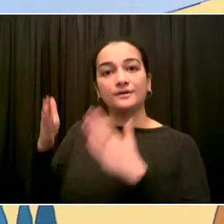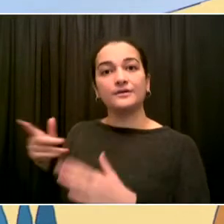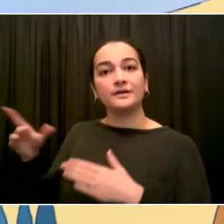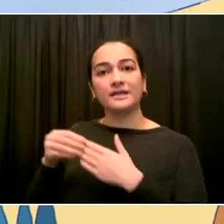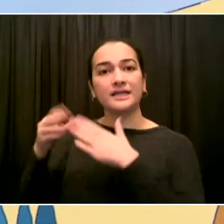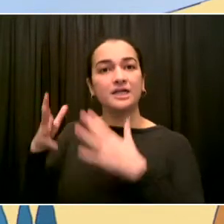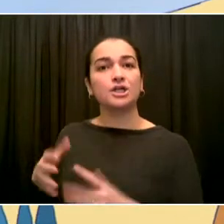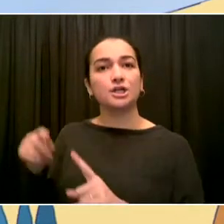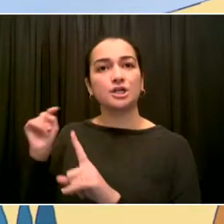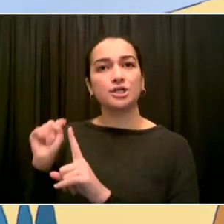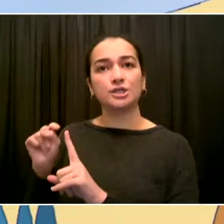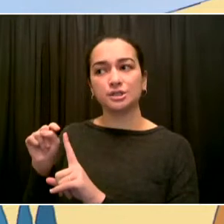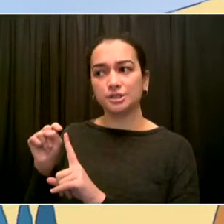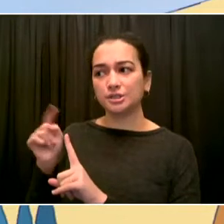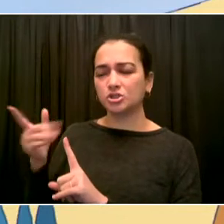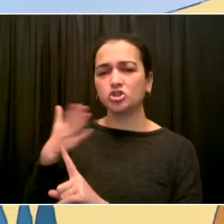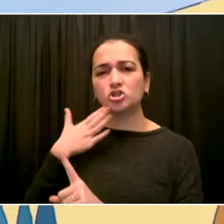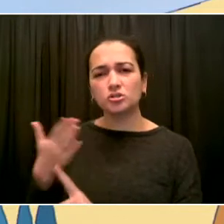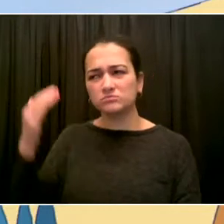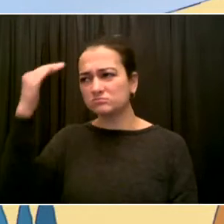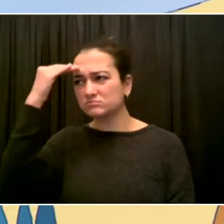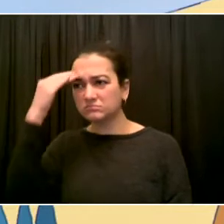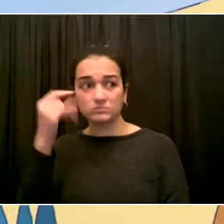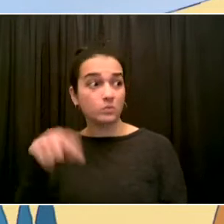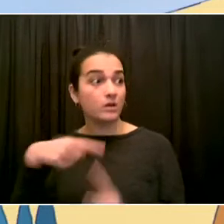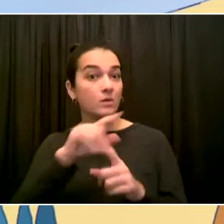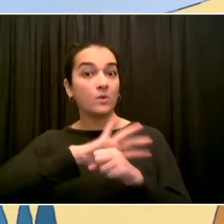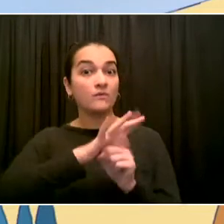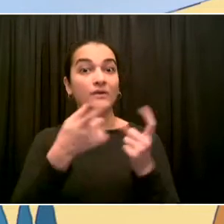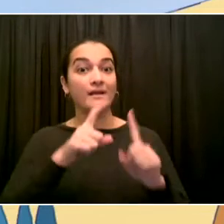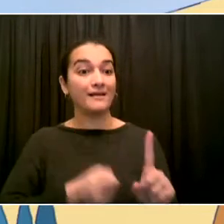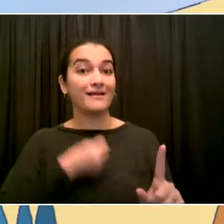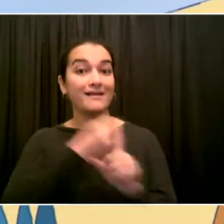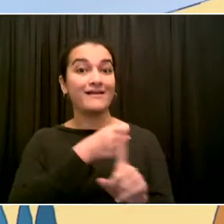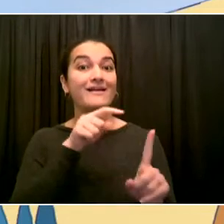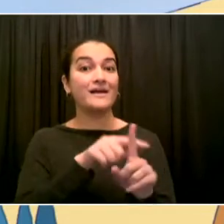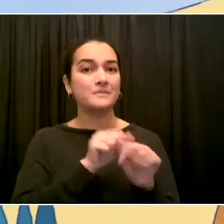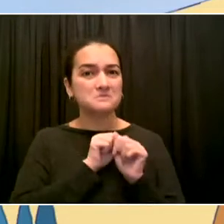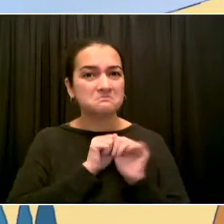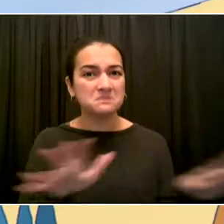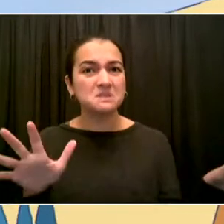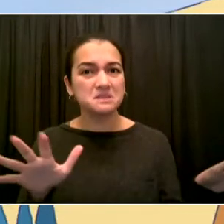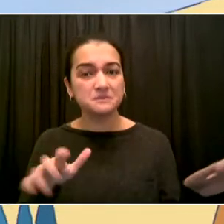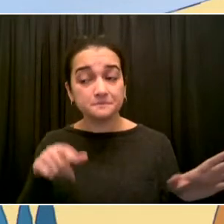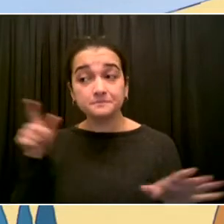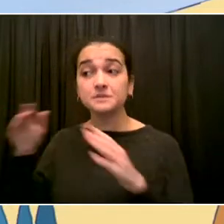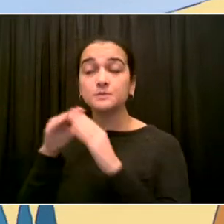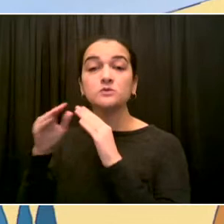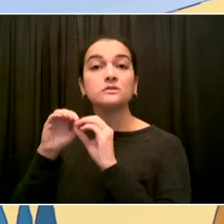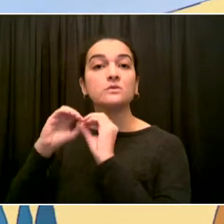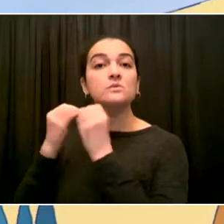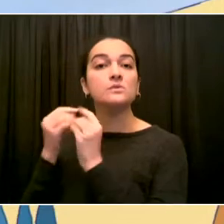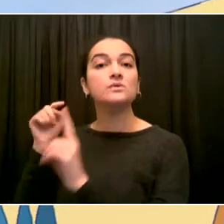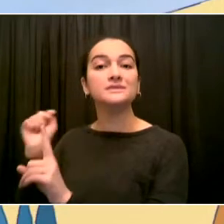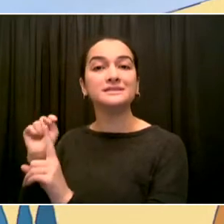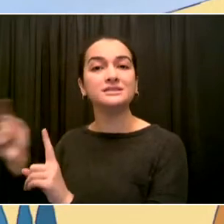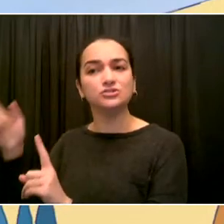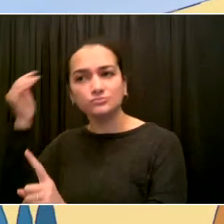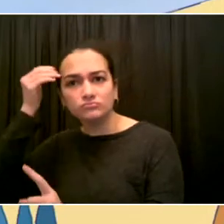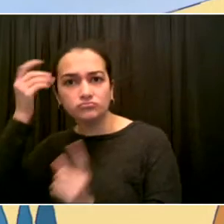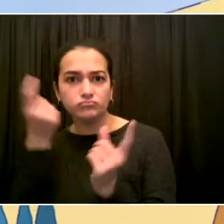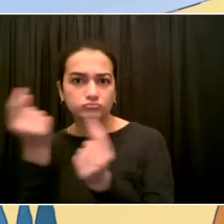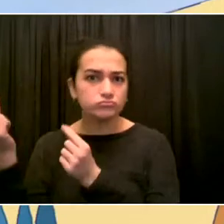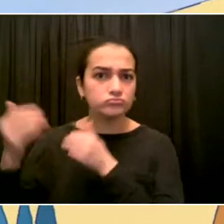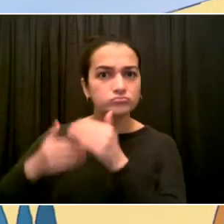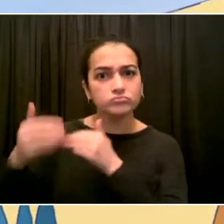people. In this case, Hatzolah, which is an amazing ambulance corps, out there